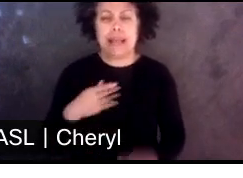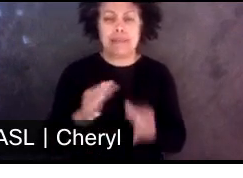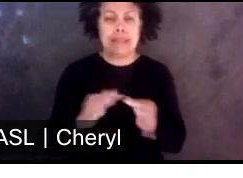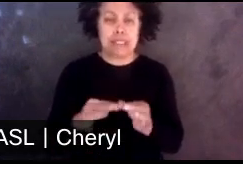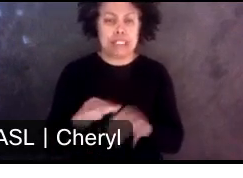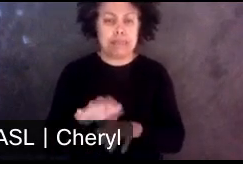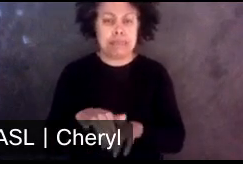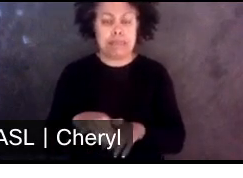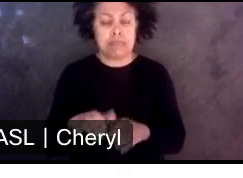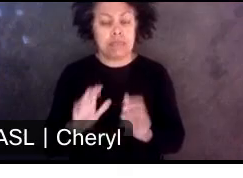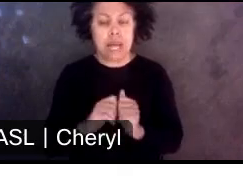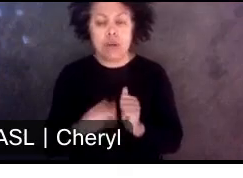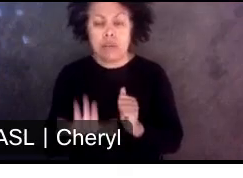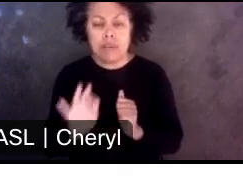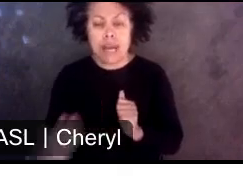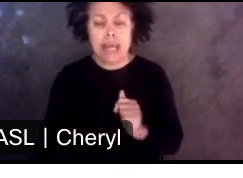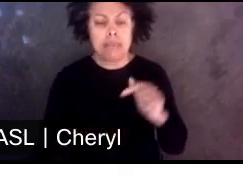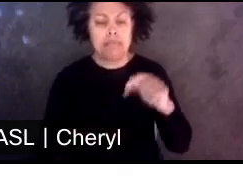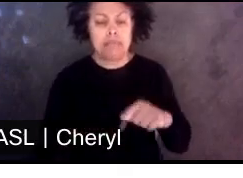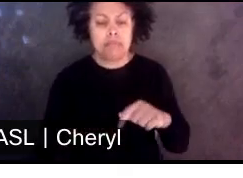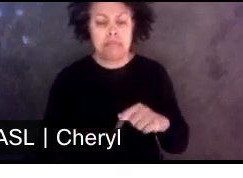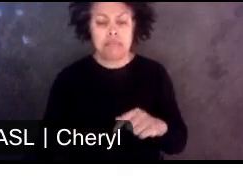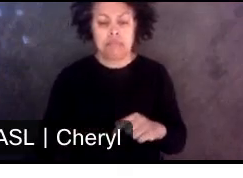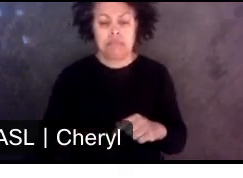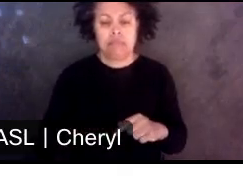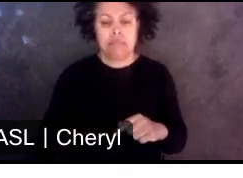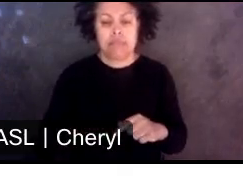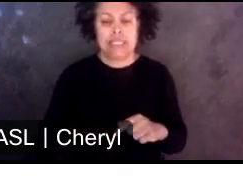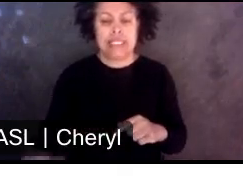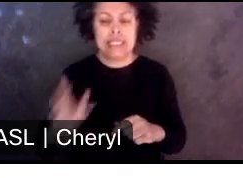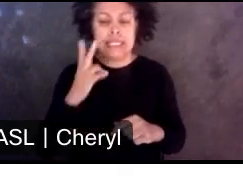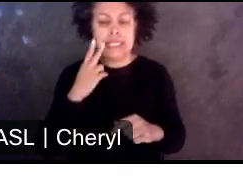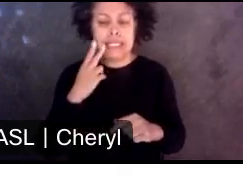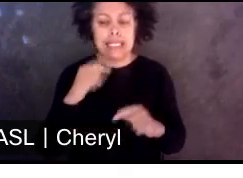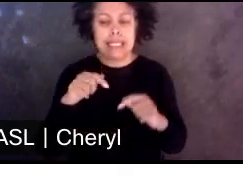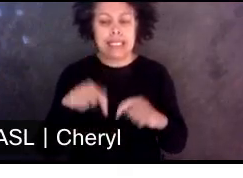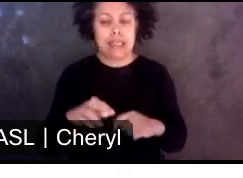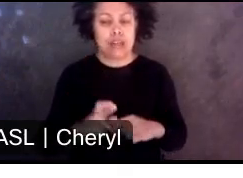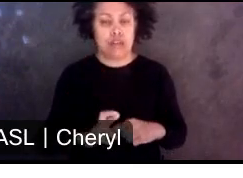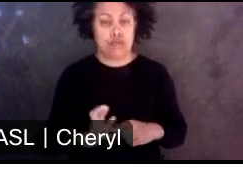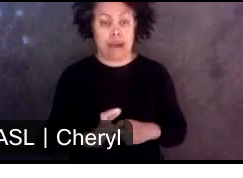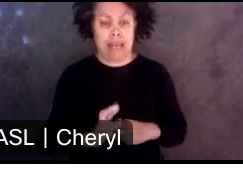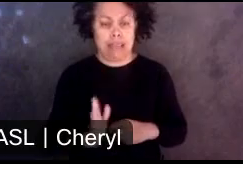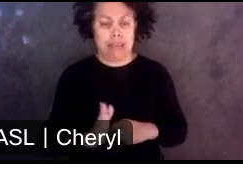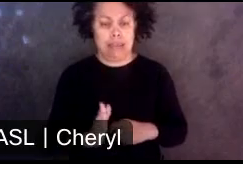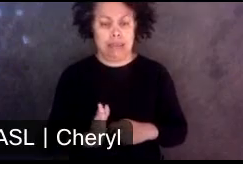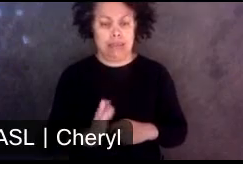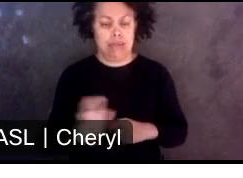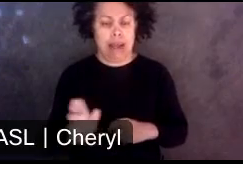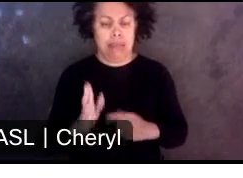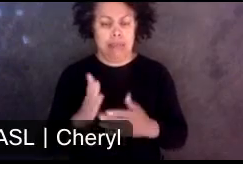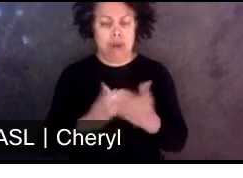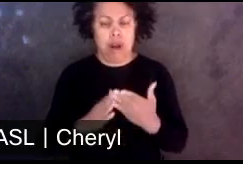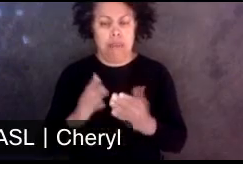available that can be accessed by clicking on the Multimedia Viewer box on the right of your screen.